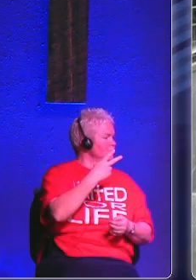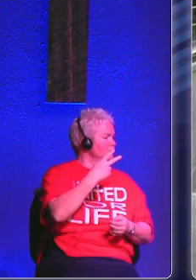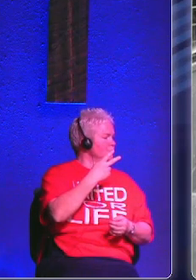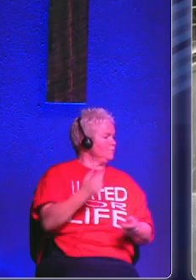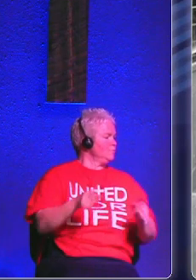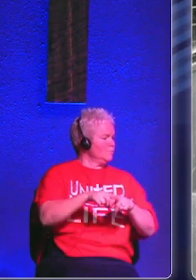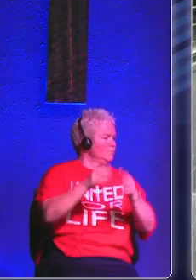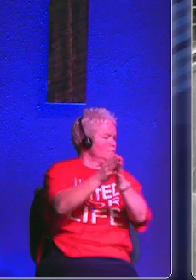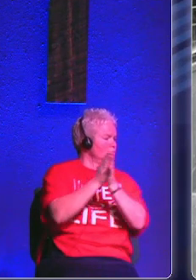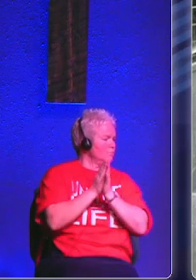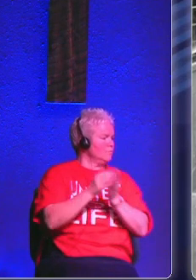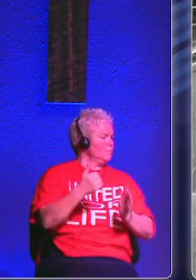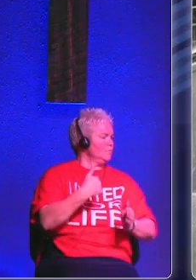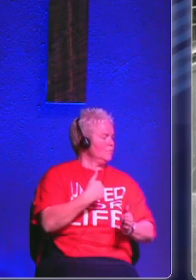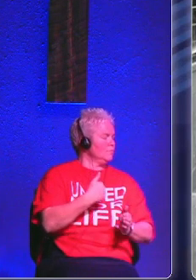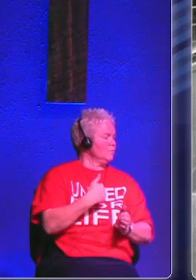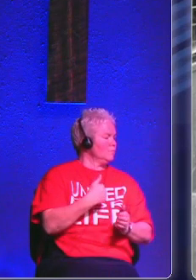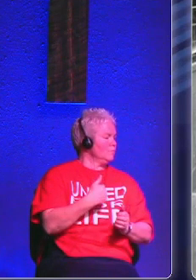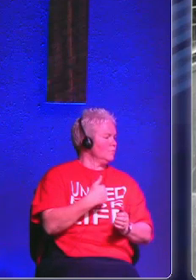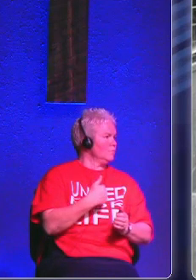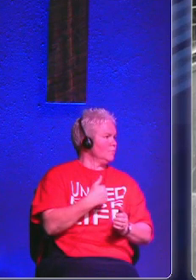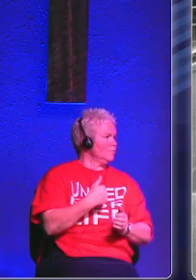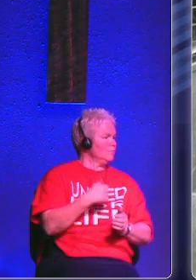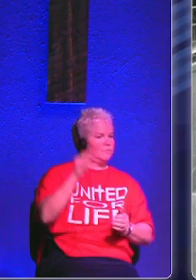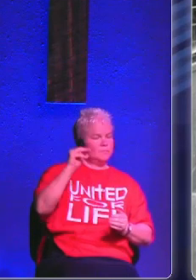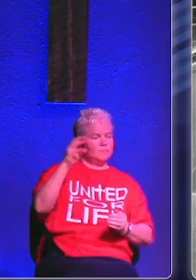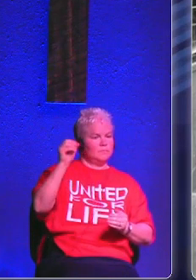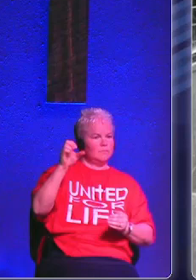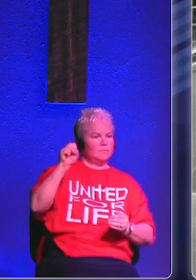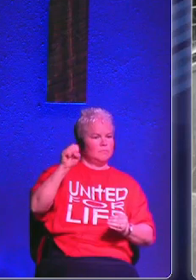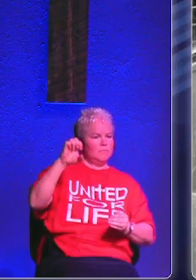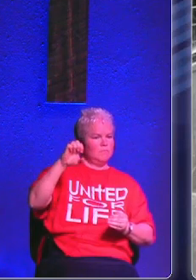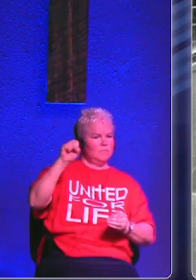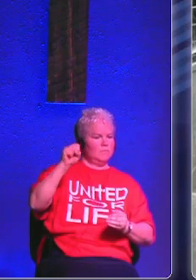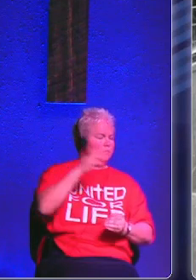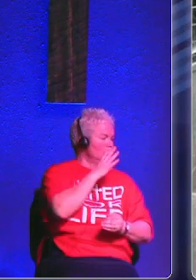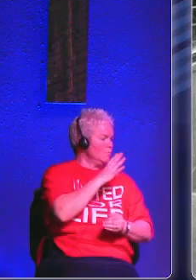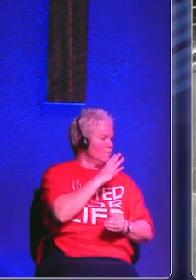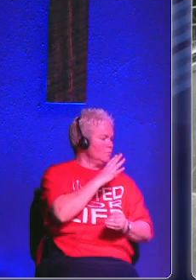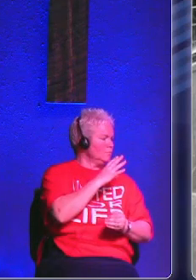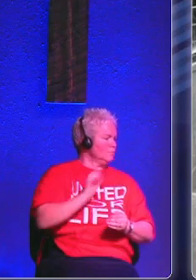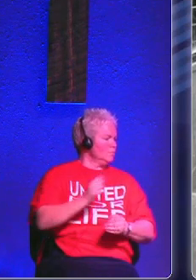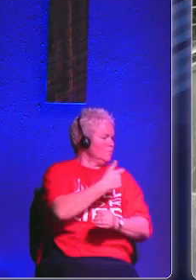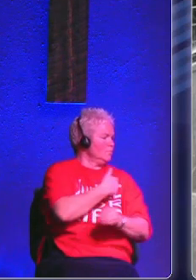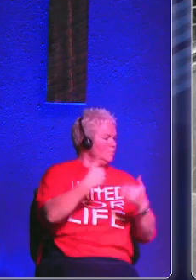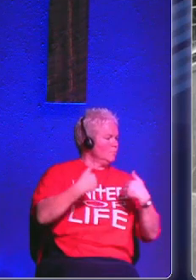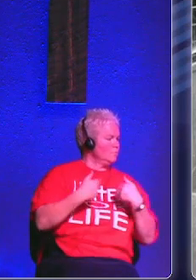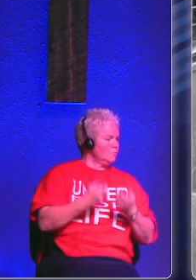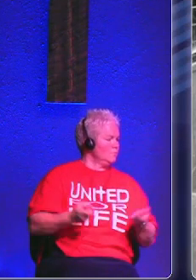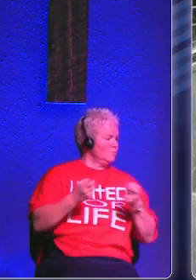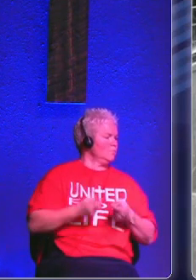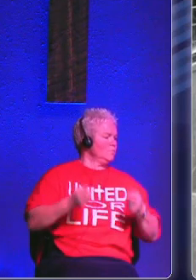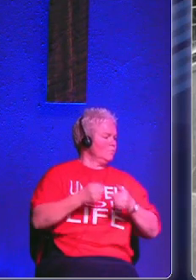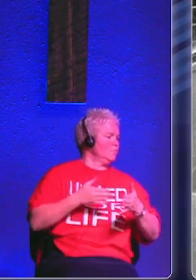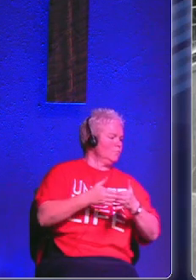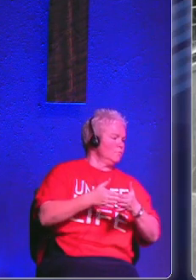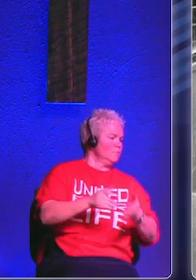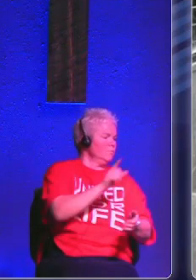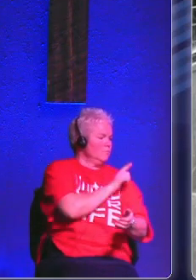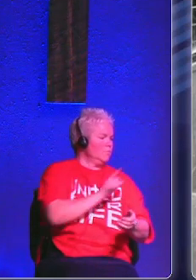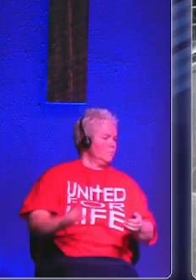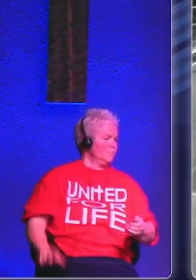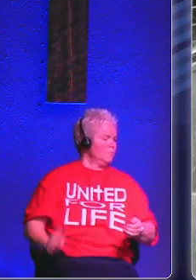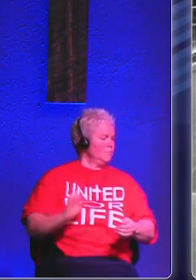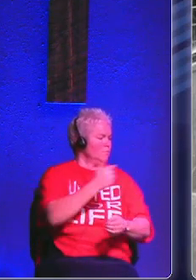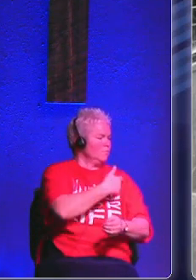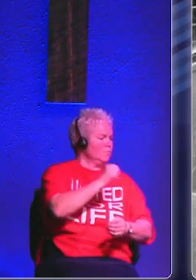says. Then you answered me. This is Moses speaking, right? Then you answered me, we have sinned against the